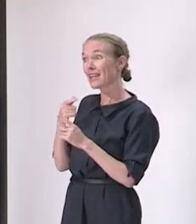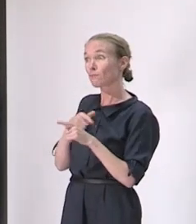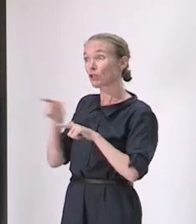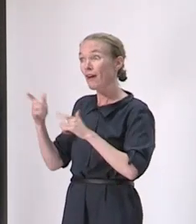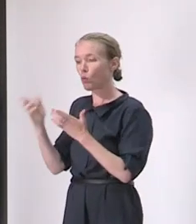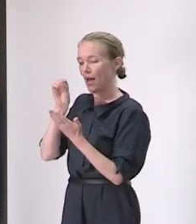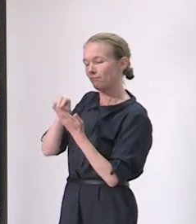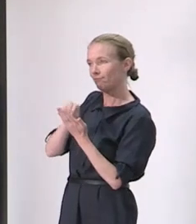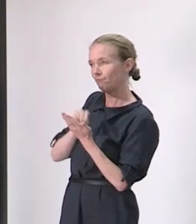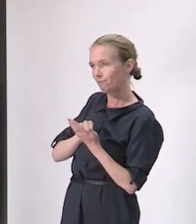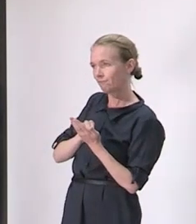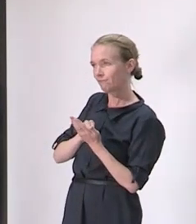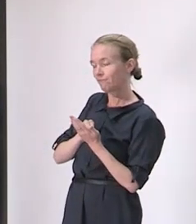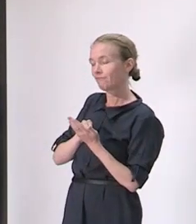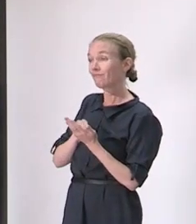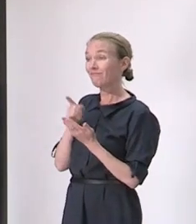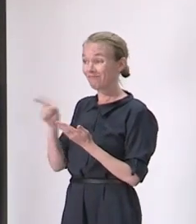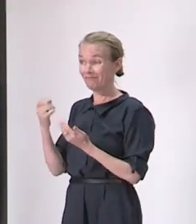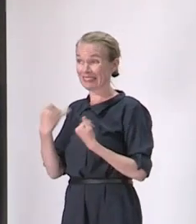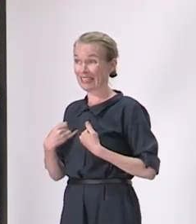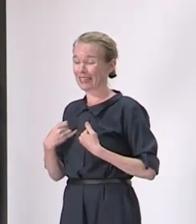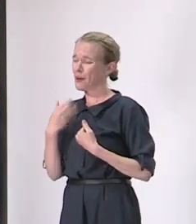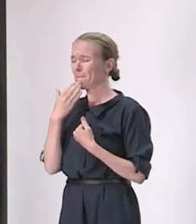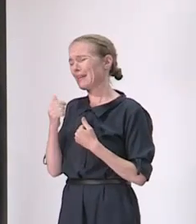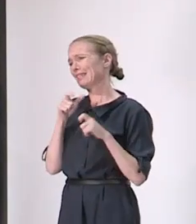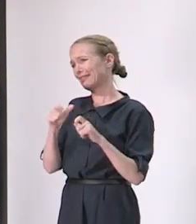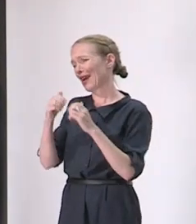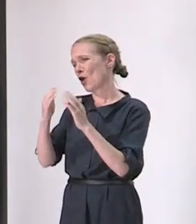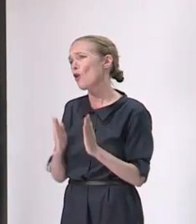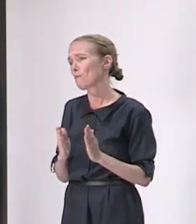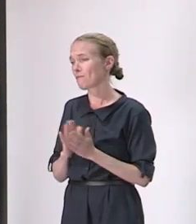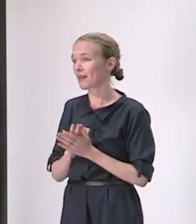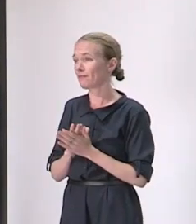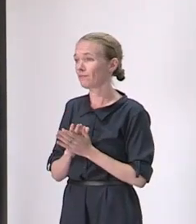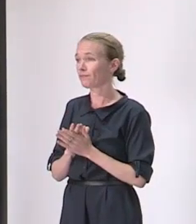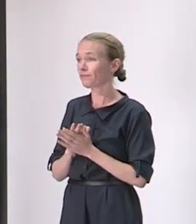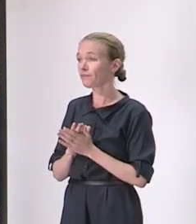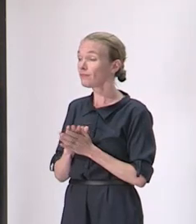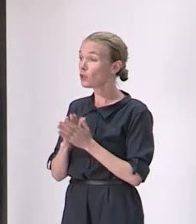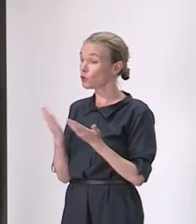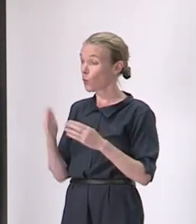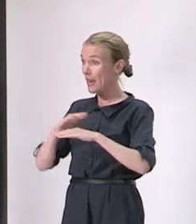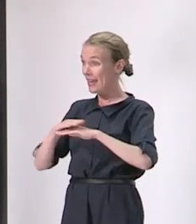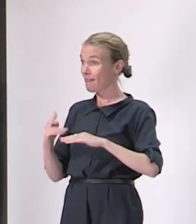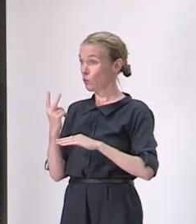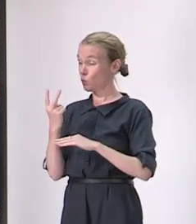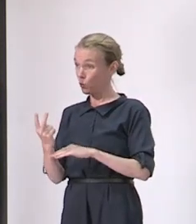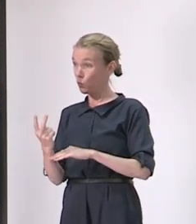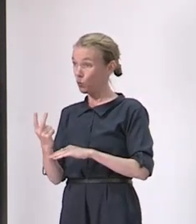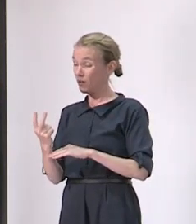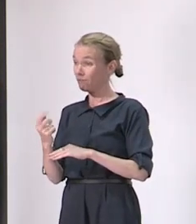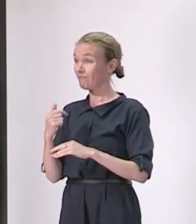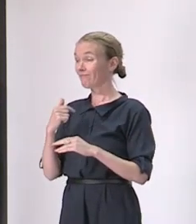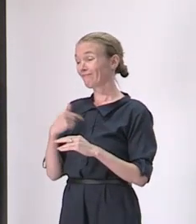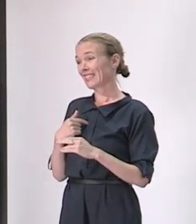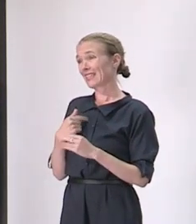stay at home. I would encourage patients across the board though, particularly in those first few days of level two, as we have with every level, it